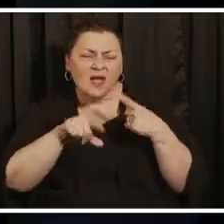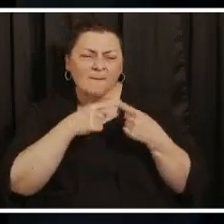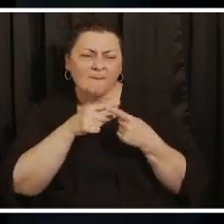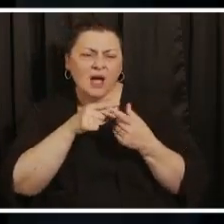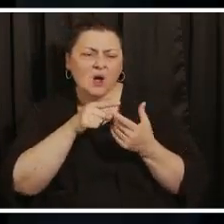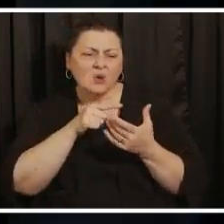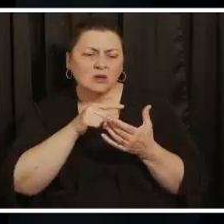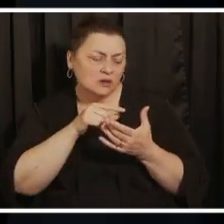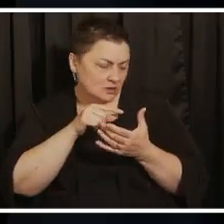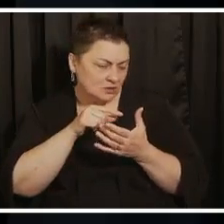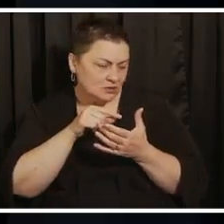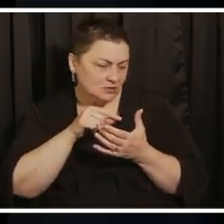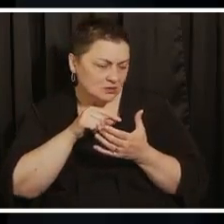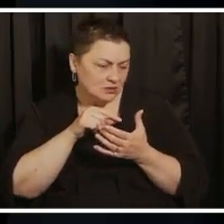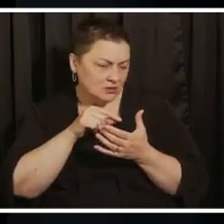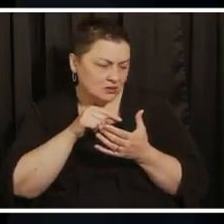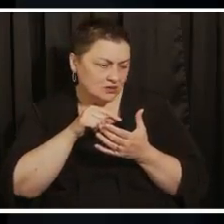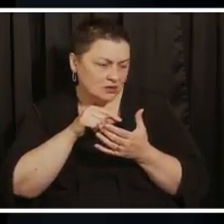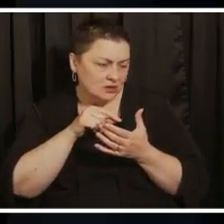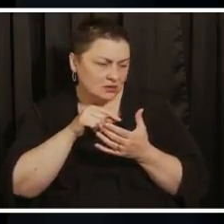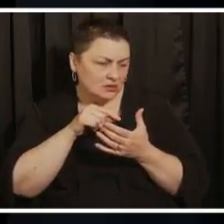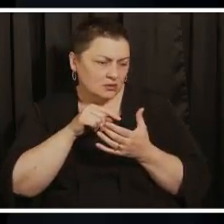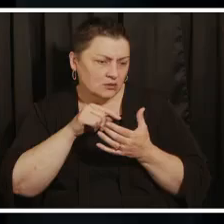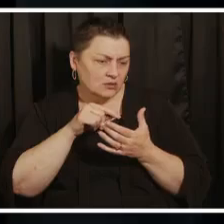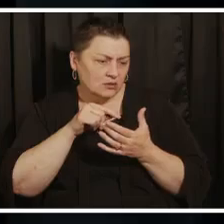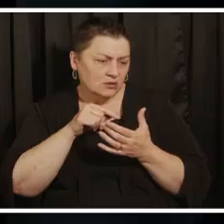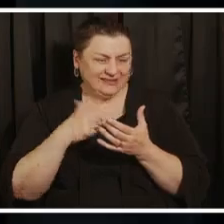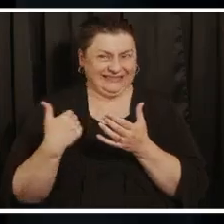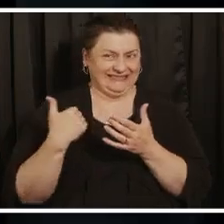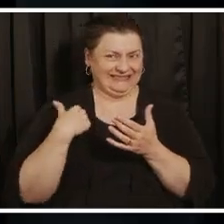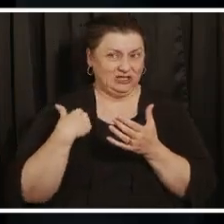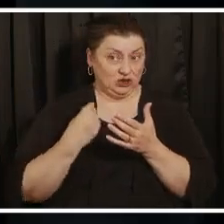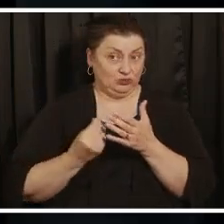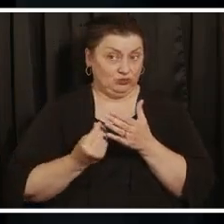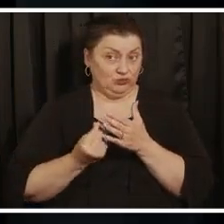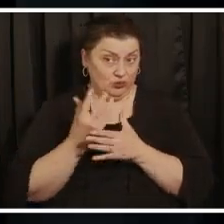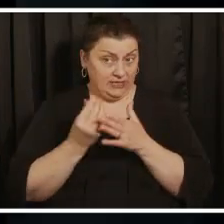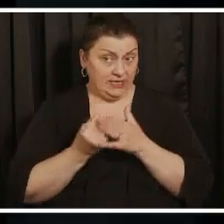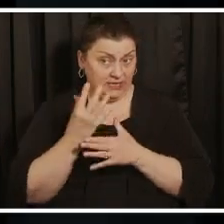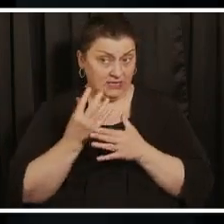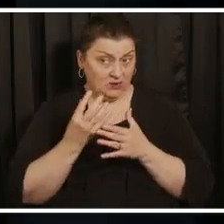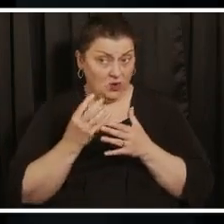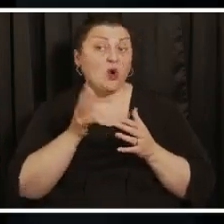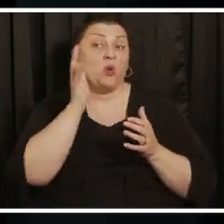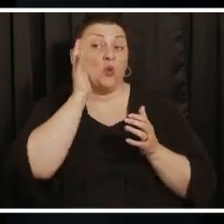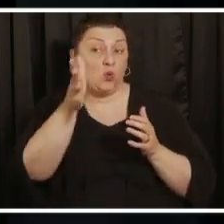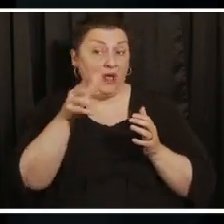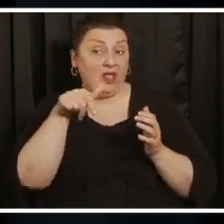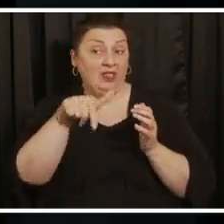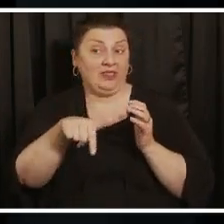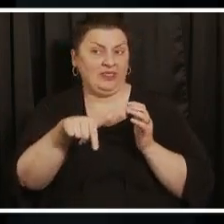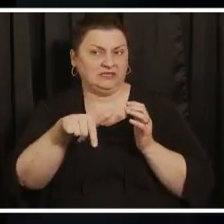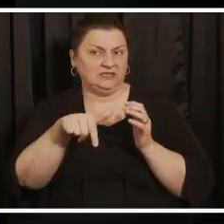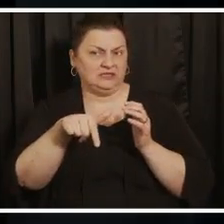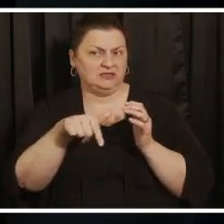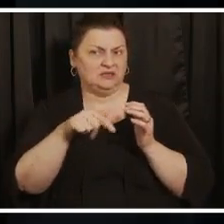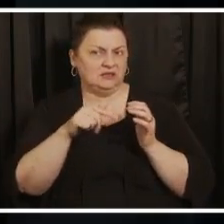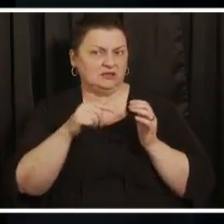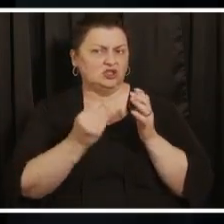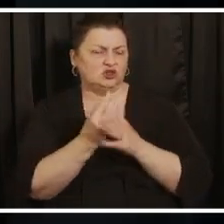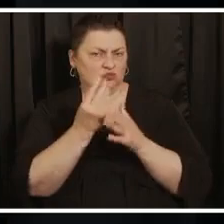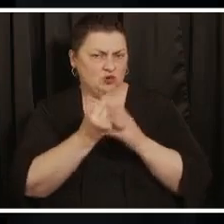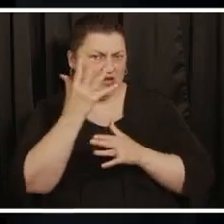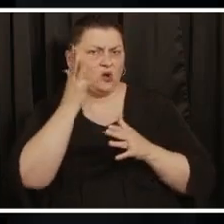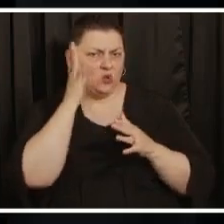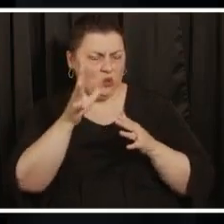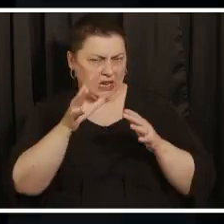in person, having students in person in the spring. Wasn't a reason for that because there was a standardized mitigation approach across the state. And